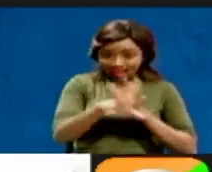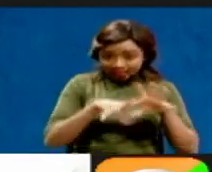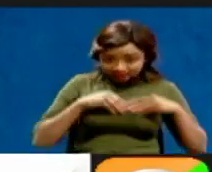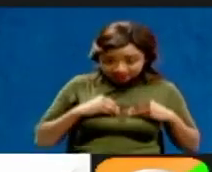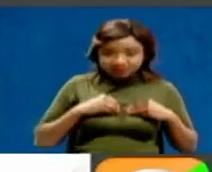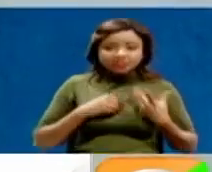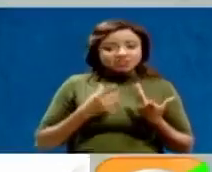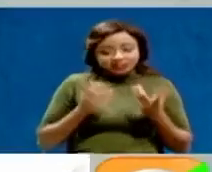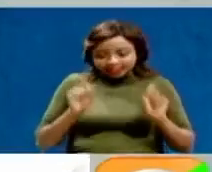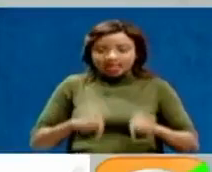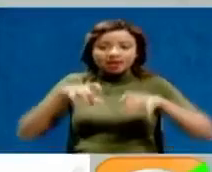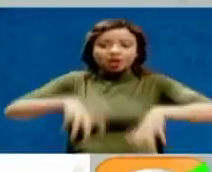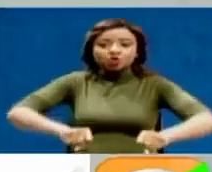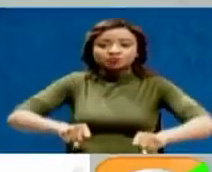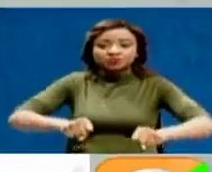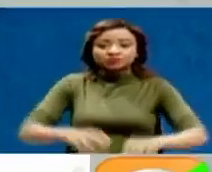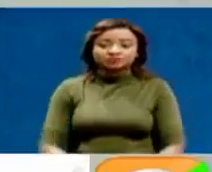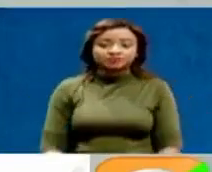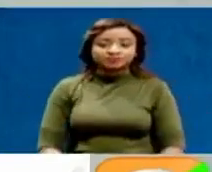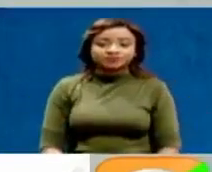adopted, but we've not seen it.